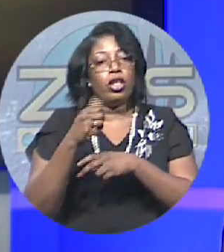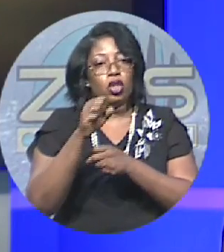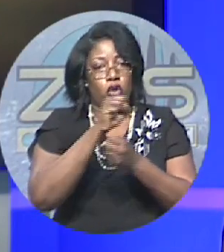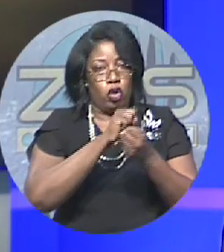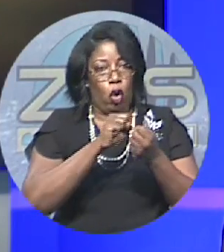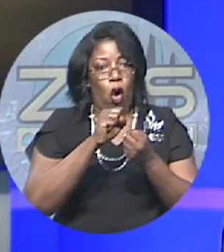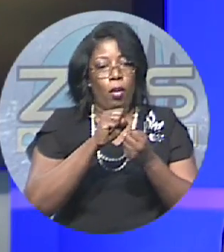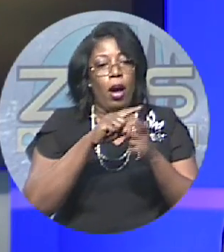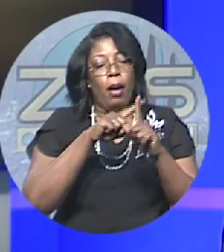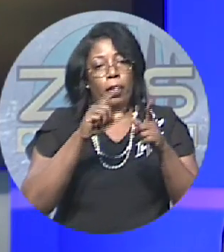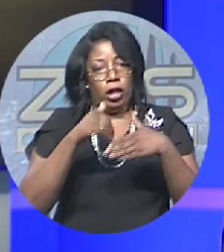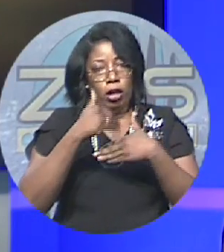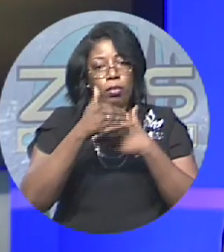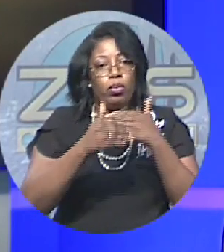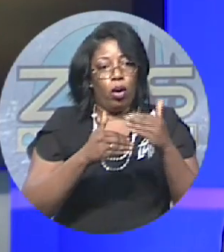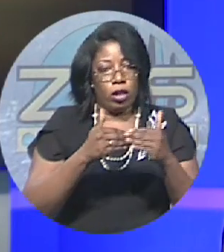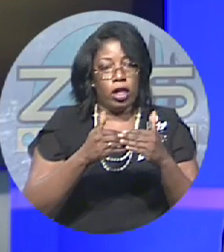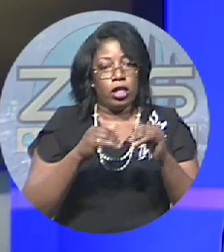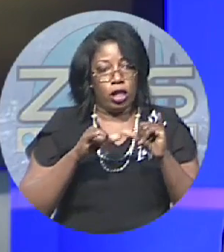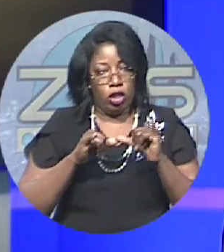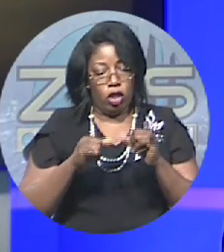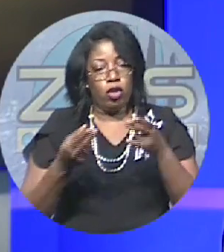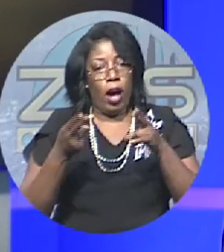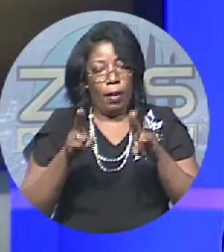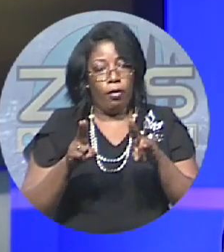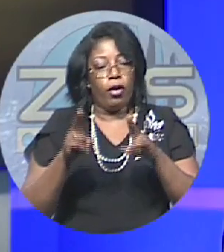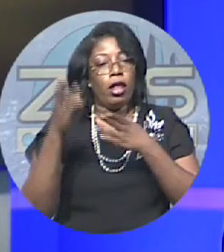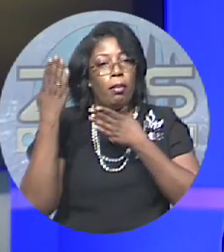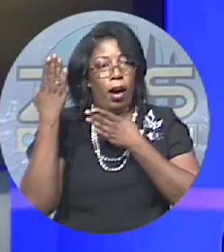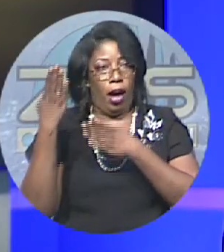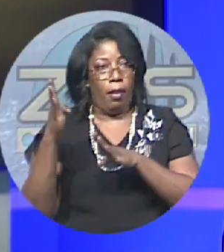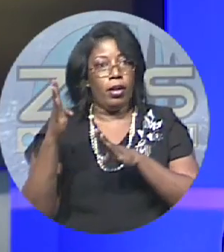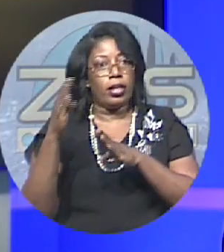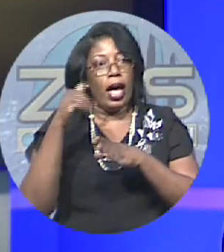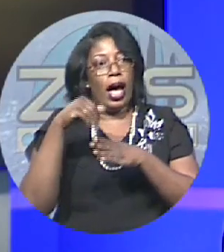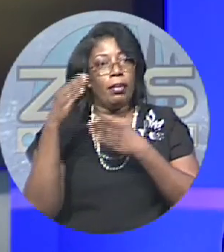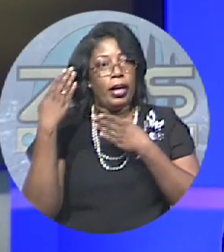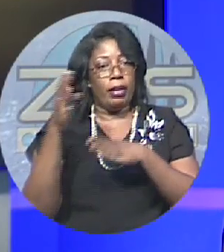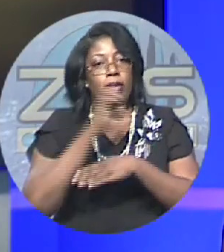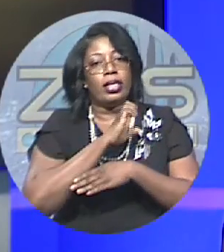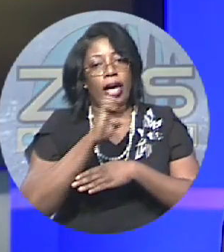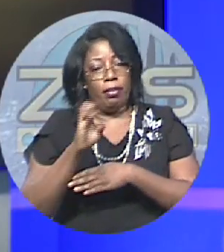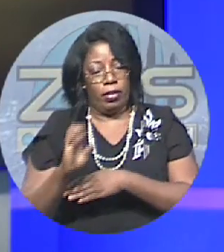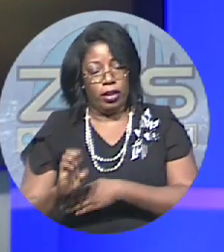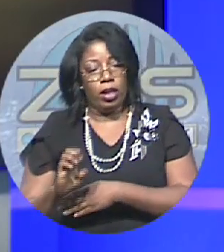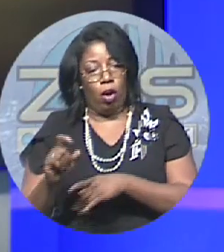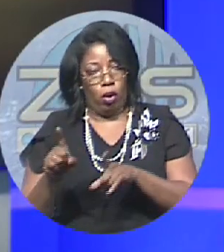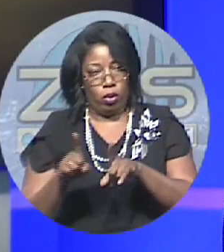the process remains in effect for the rest of the Bahamas and Bahamian embassies abroad.